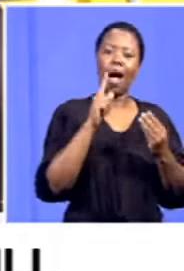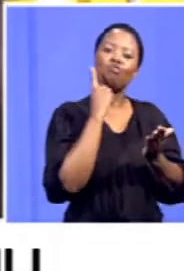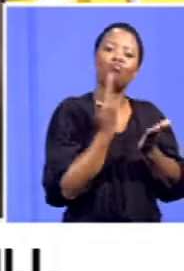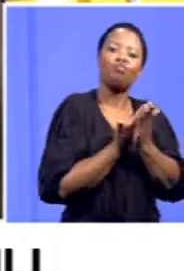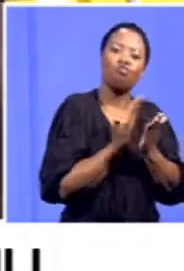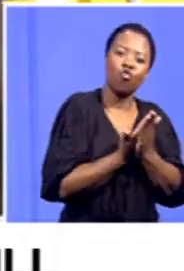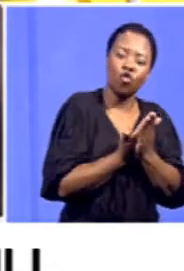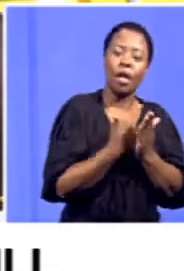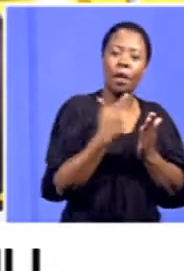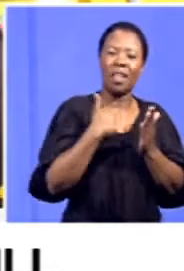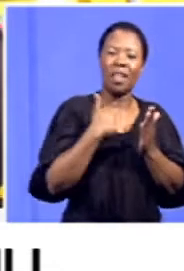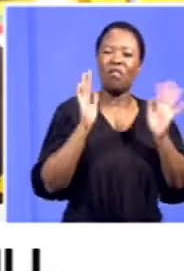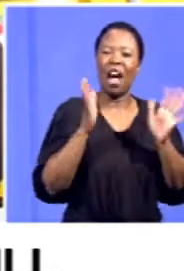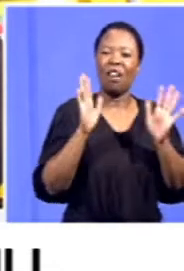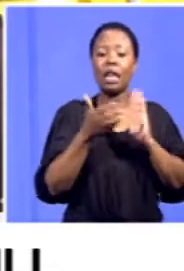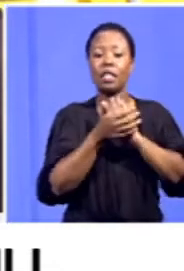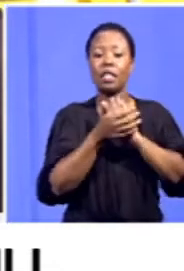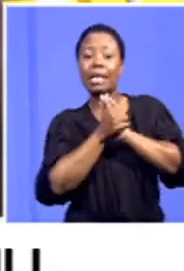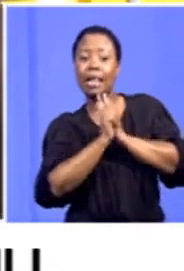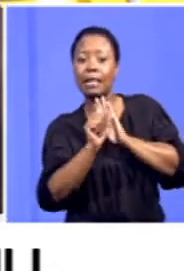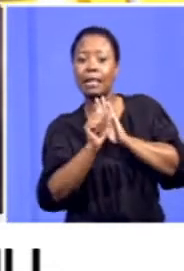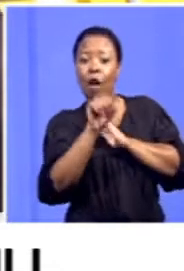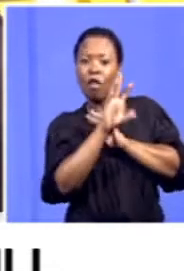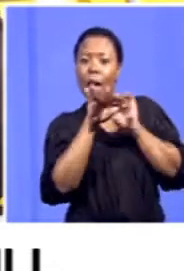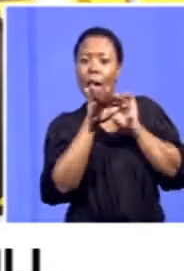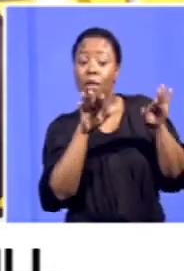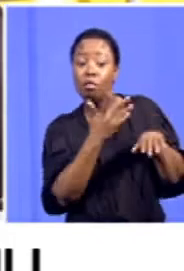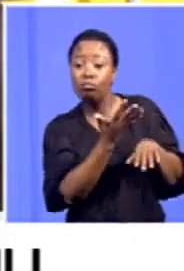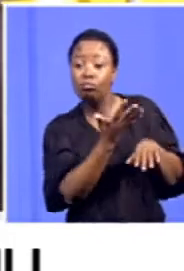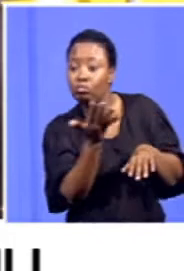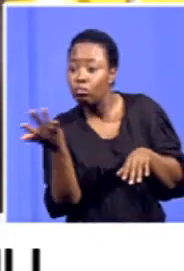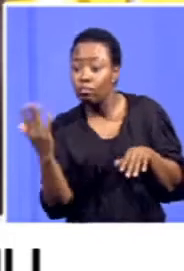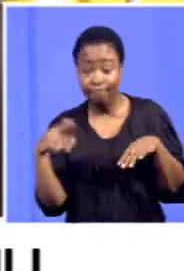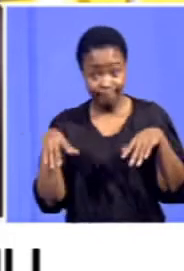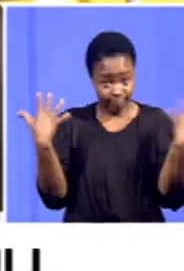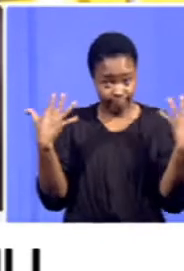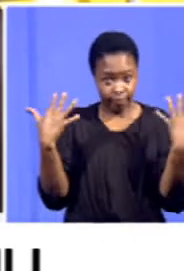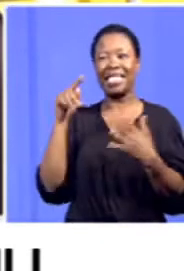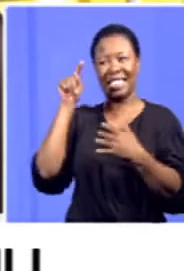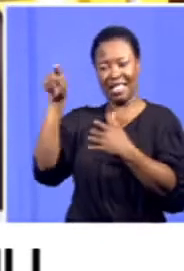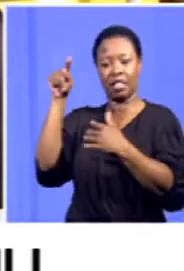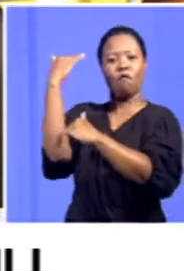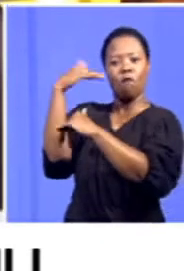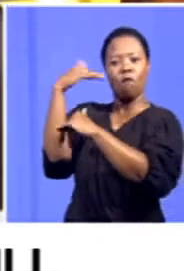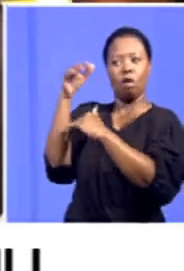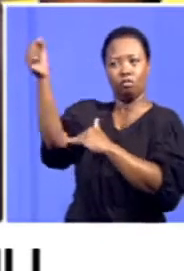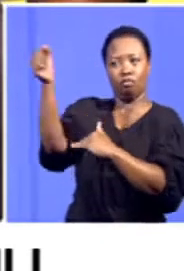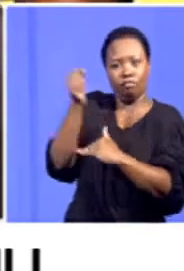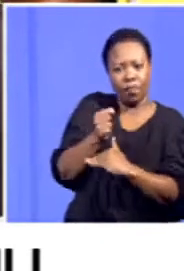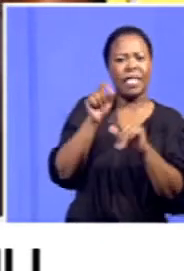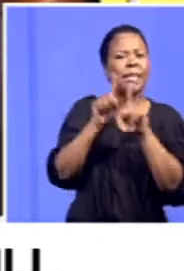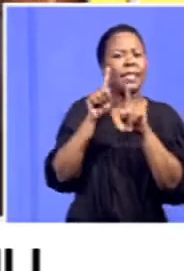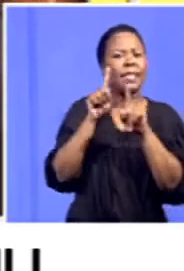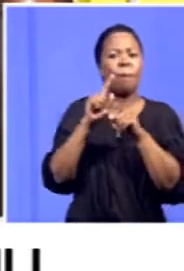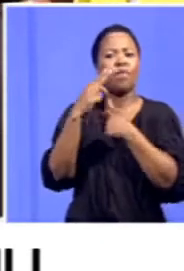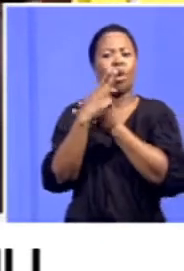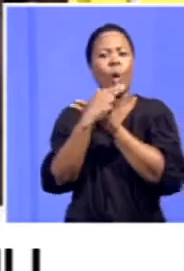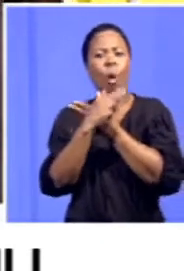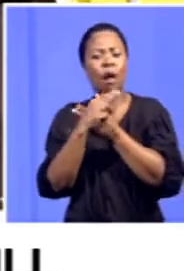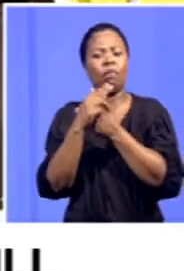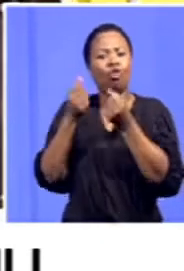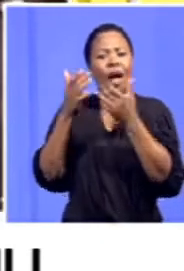tried to find the skill in South Africa and was unable to get it. But of course, waitering, Uber drivers, petrol